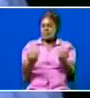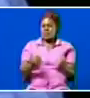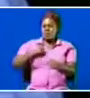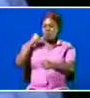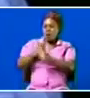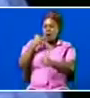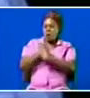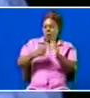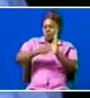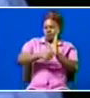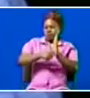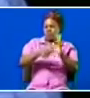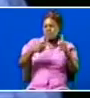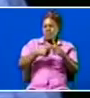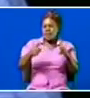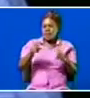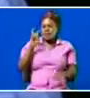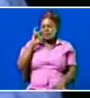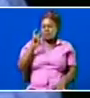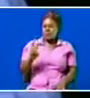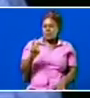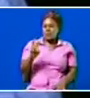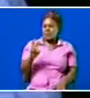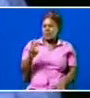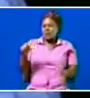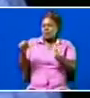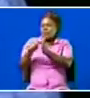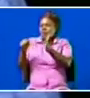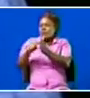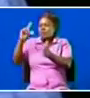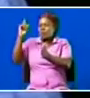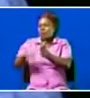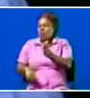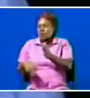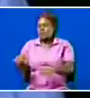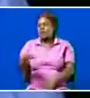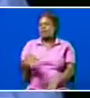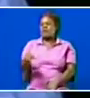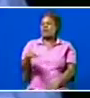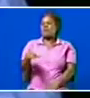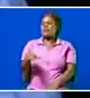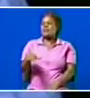hard and start looking at what may have been happening to our environment